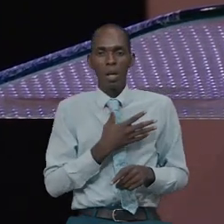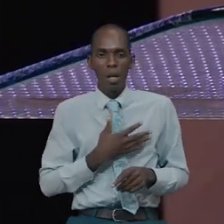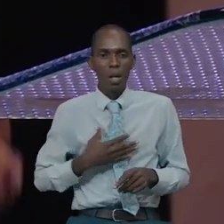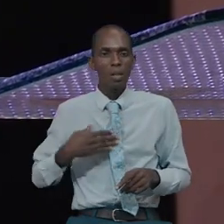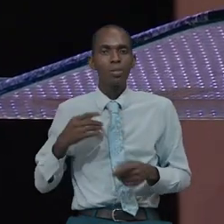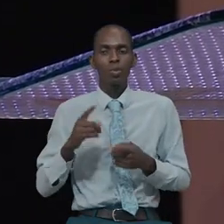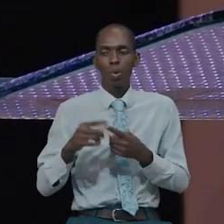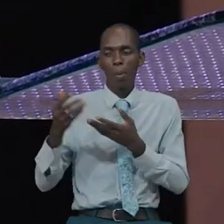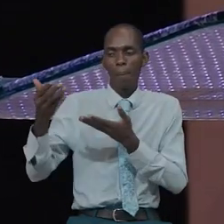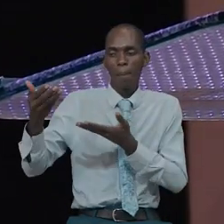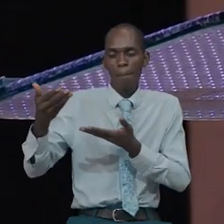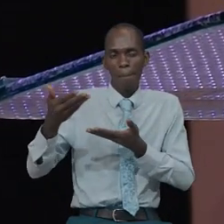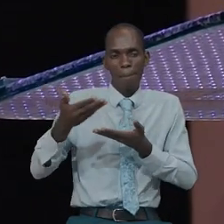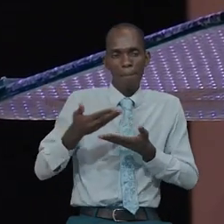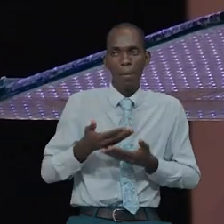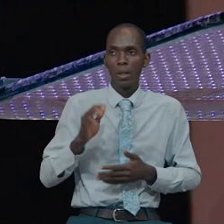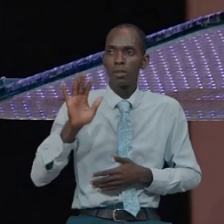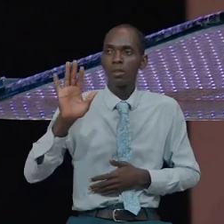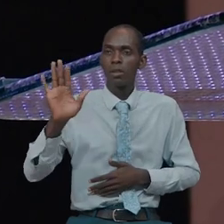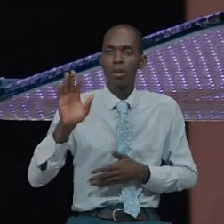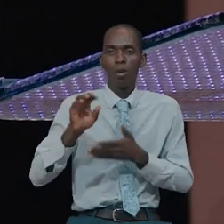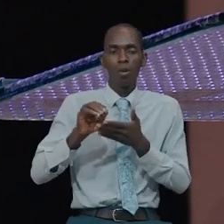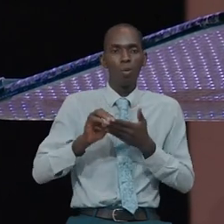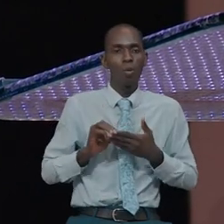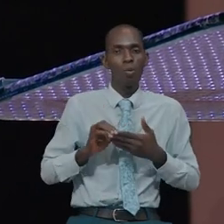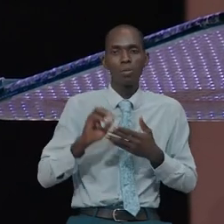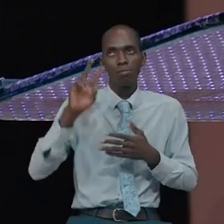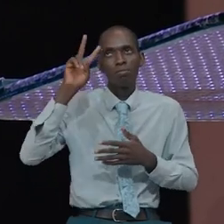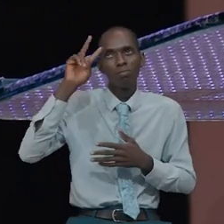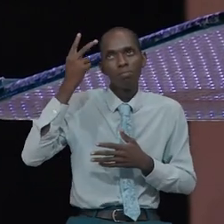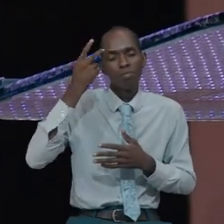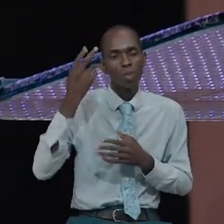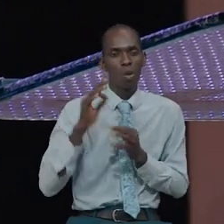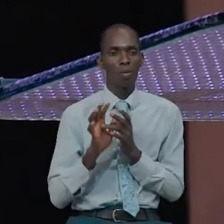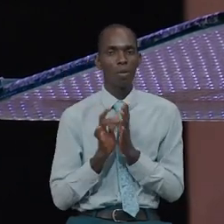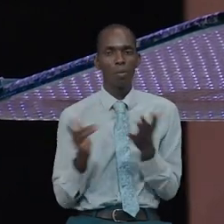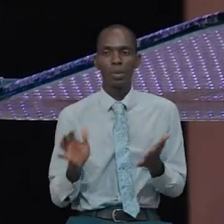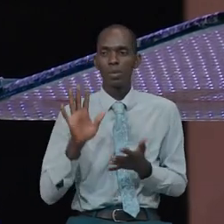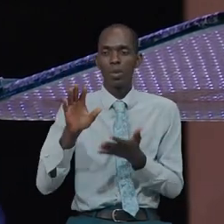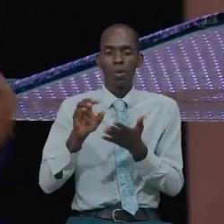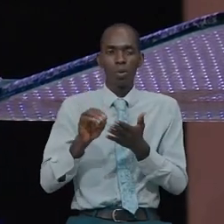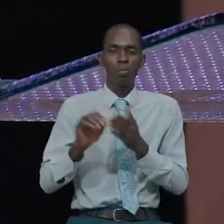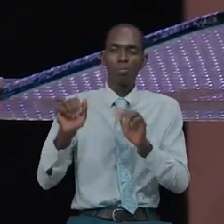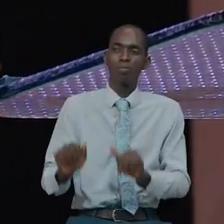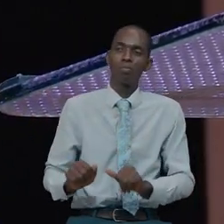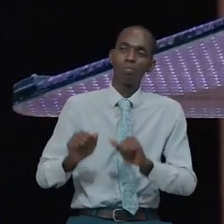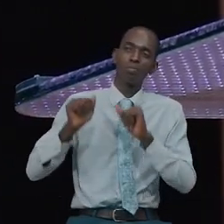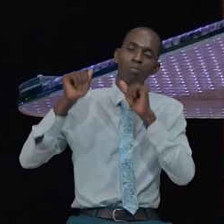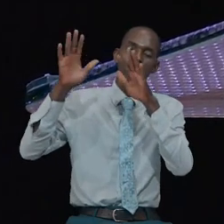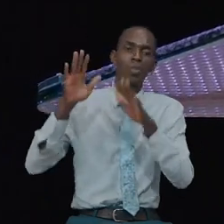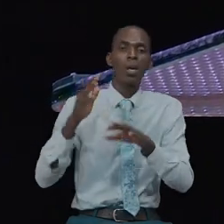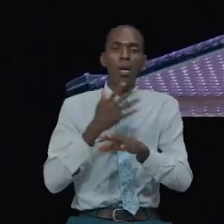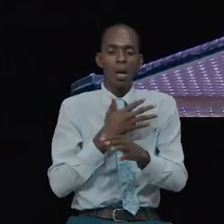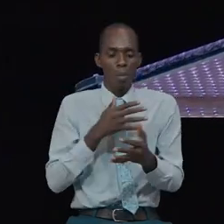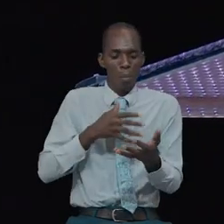bring in their own misunderstanding of scripture and their own commitment to the Lord, and we so